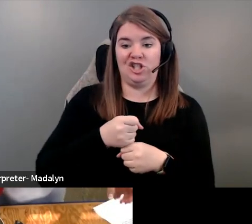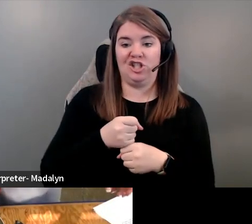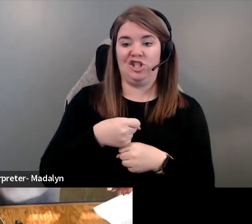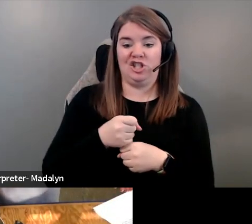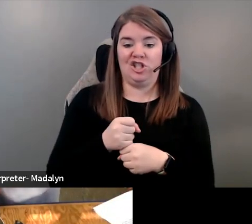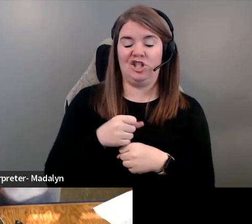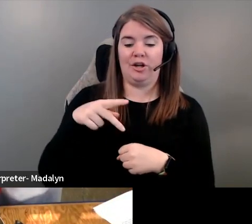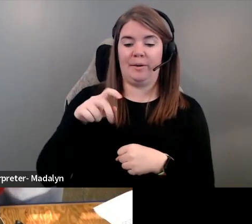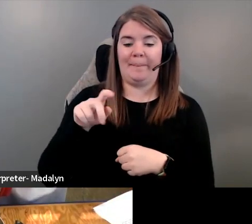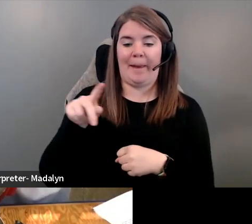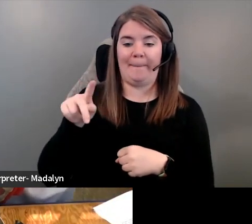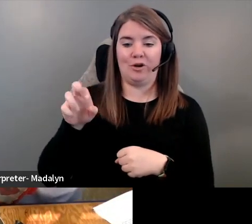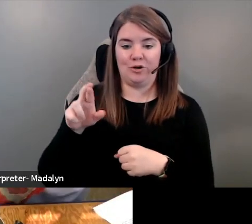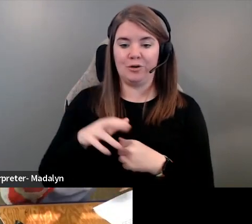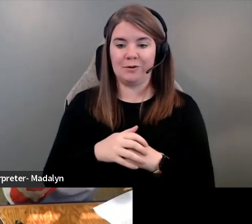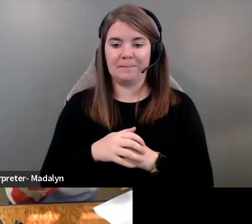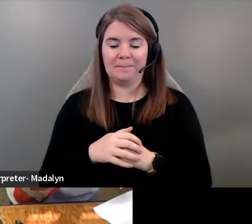Stir that up.